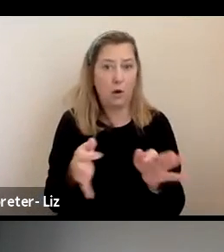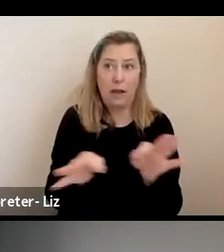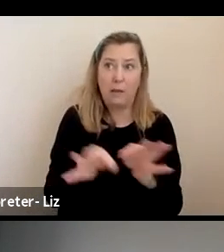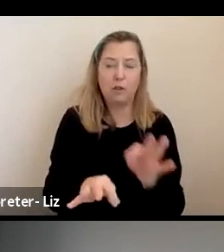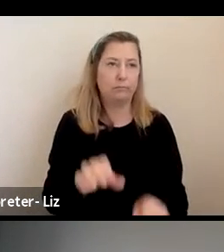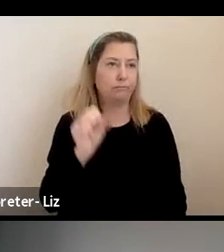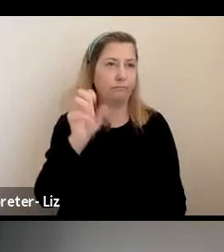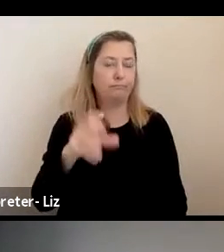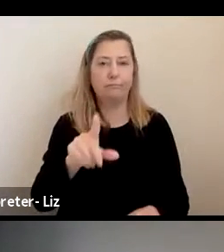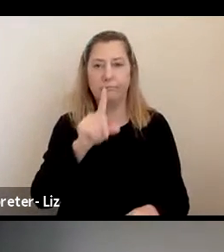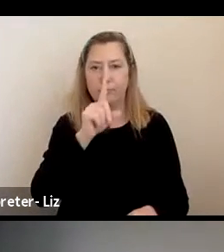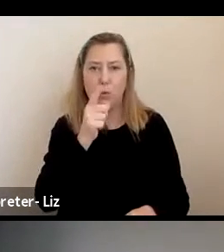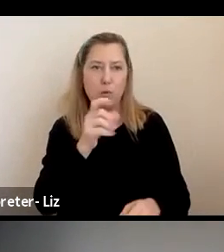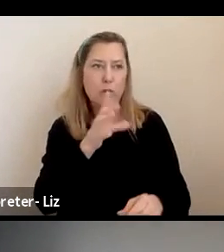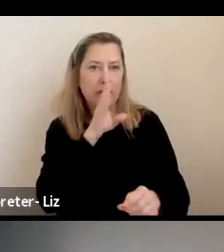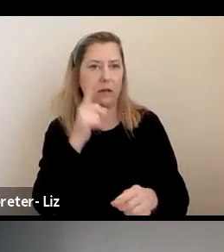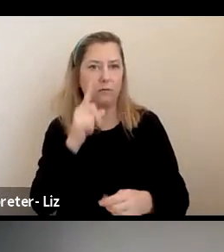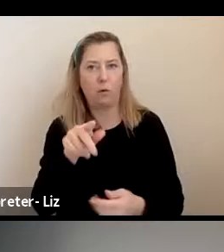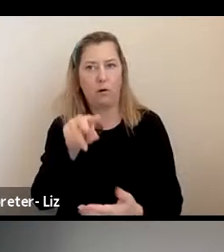real-time captioning.